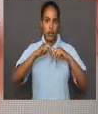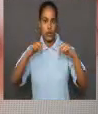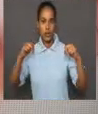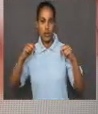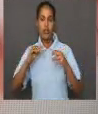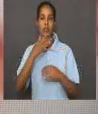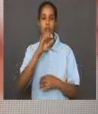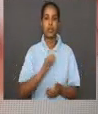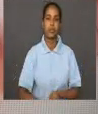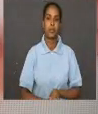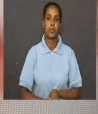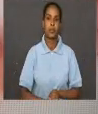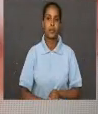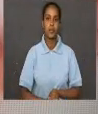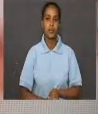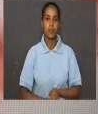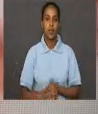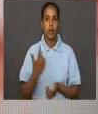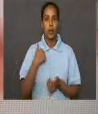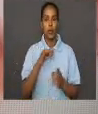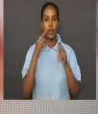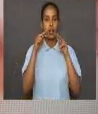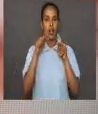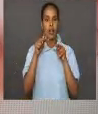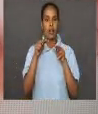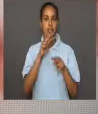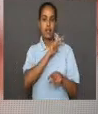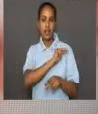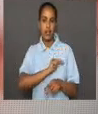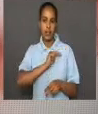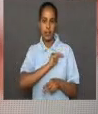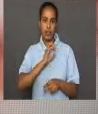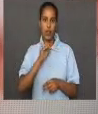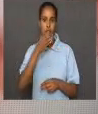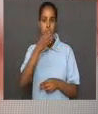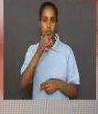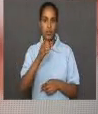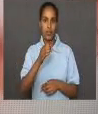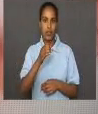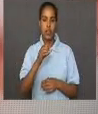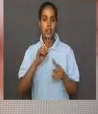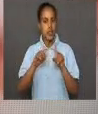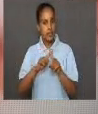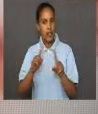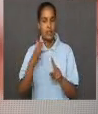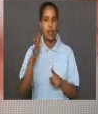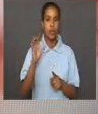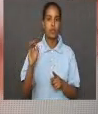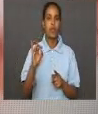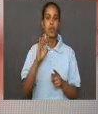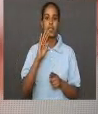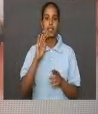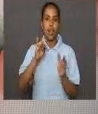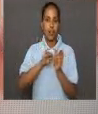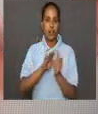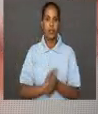neutral solution. We will look at the nature of the solutions of different types of